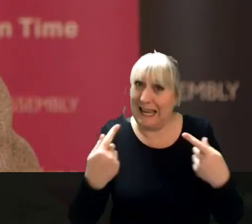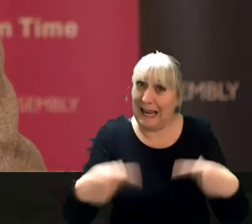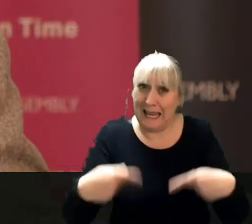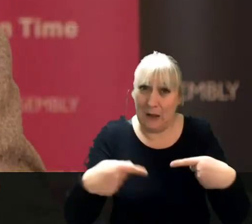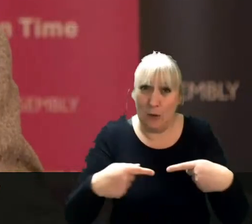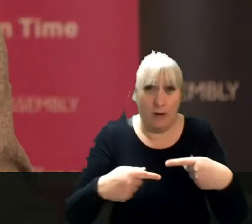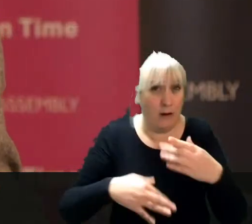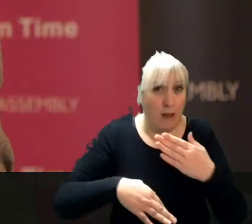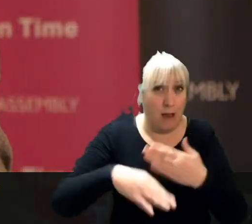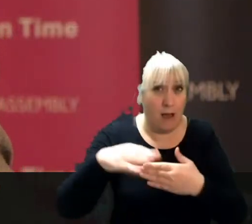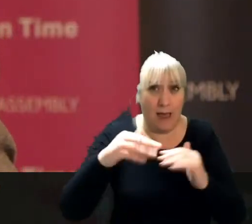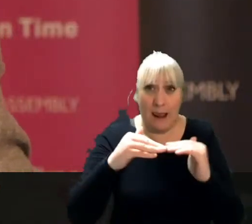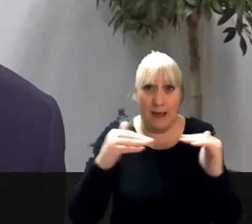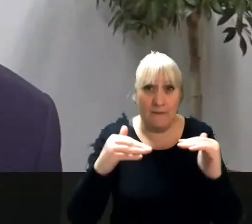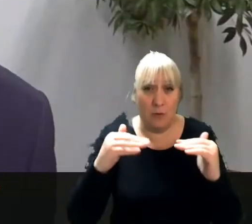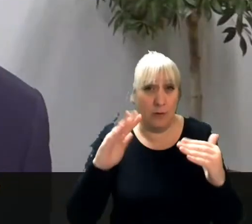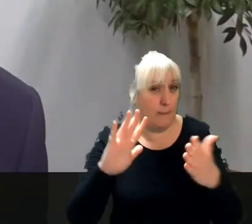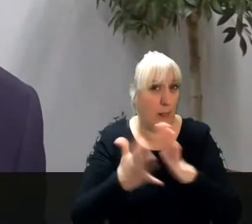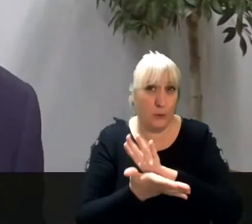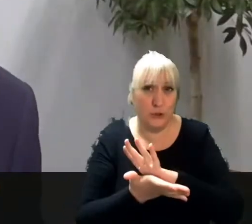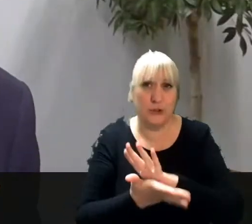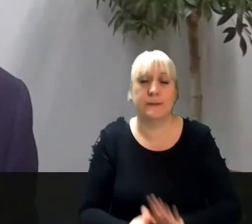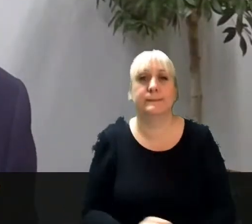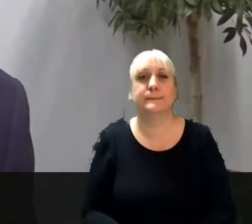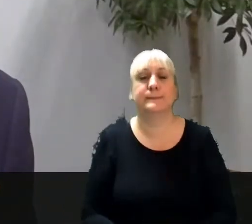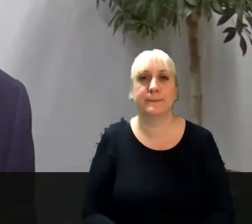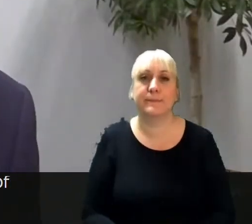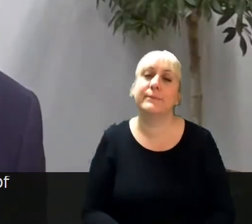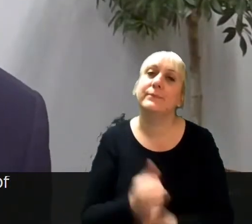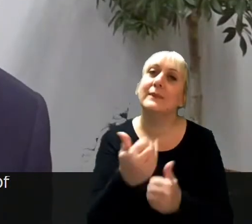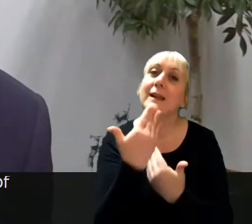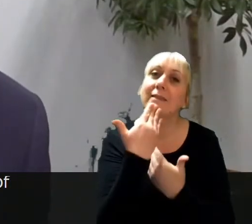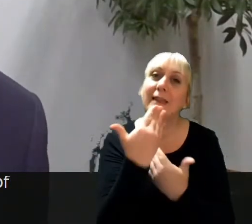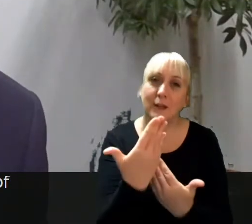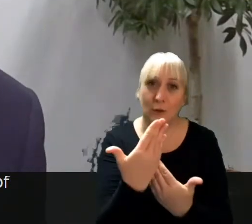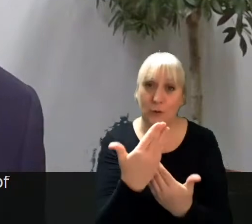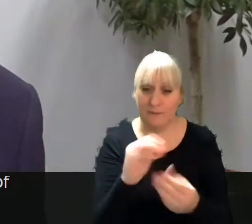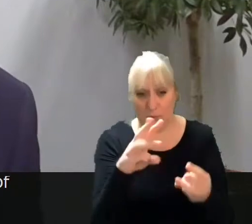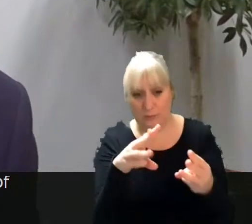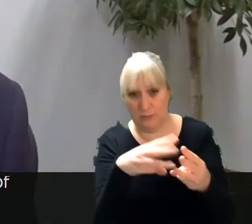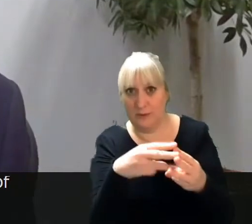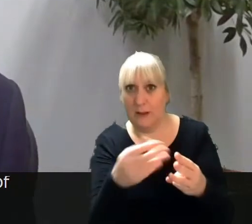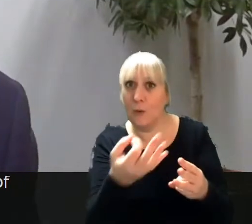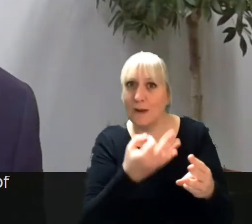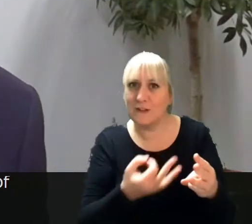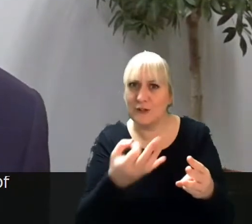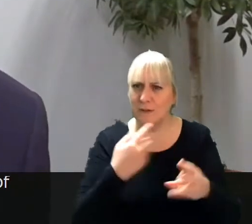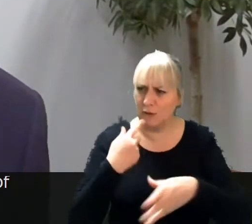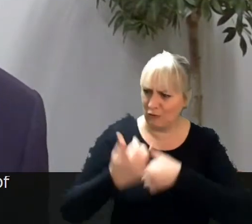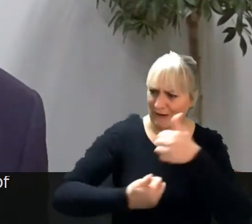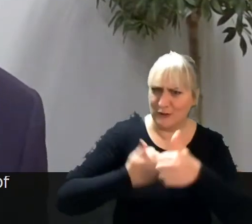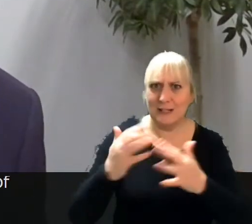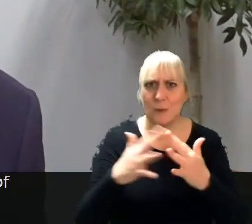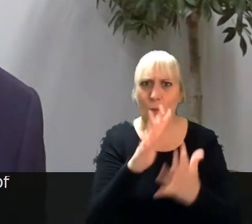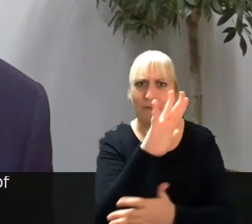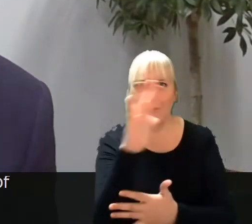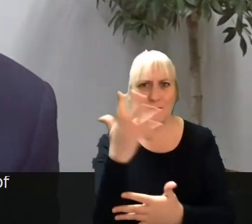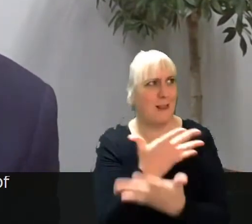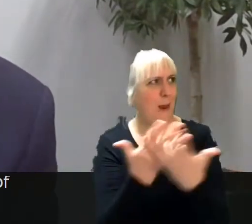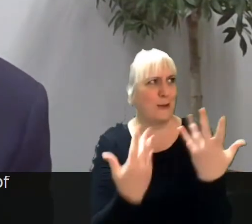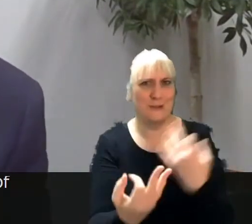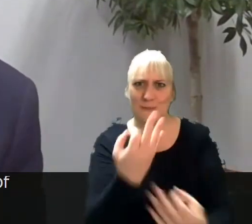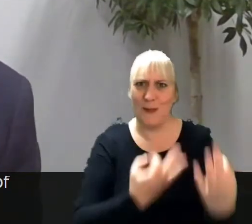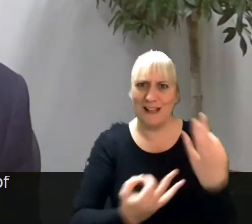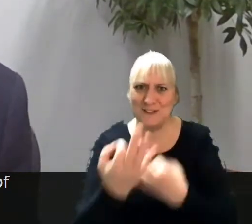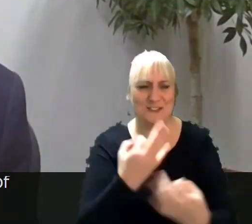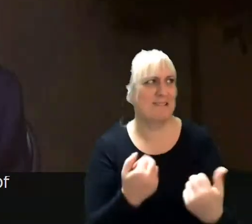Mayor. Okay, thank you very much, Navin, and thank you for those questions. And congratulations to Waltham Forest for coming top of the league table again.